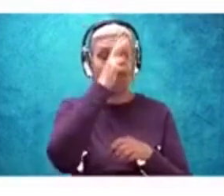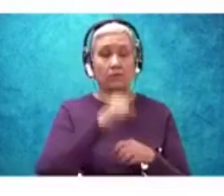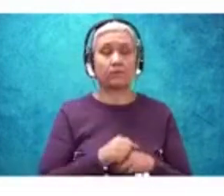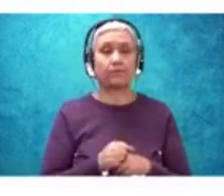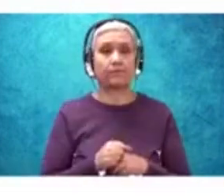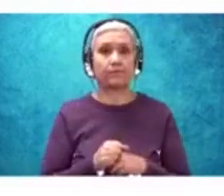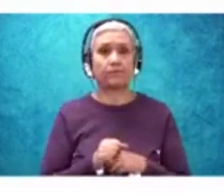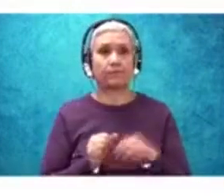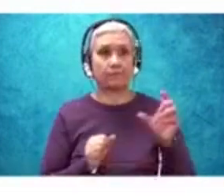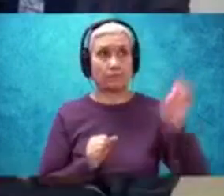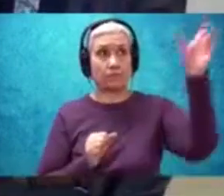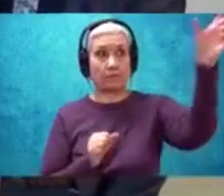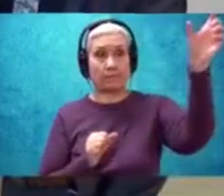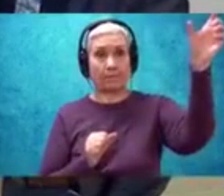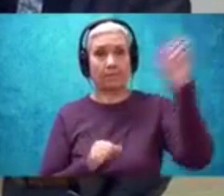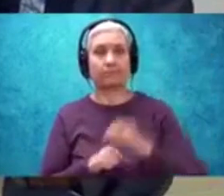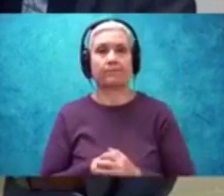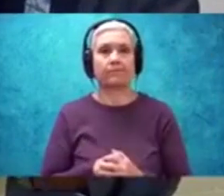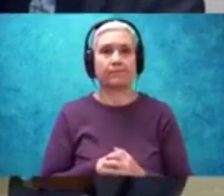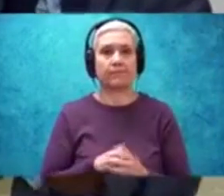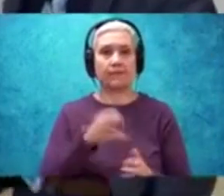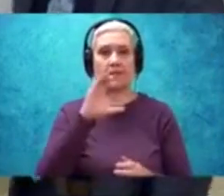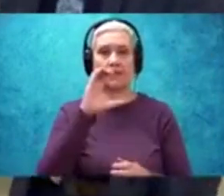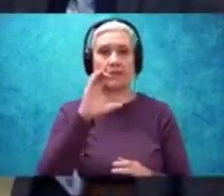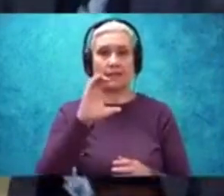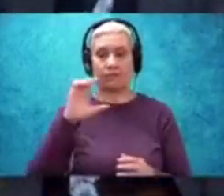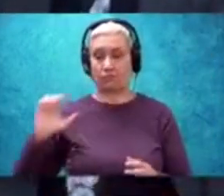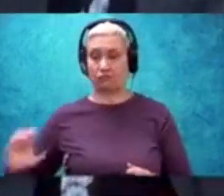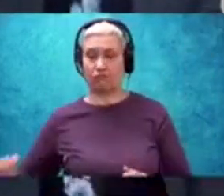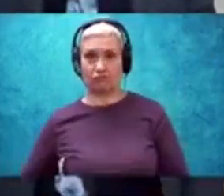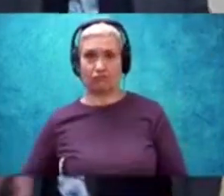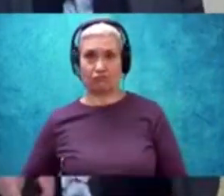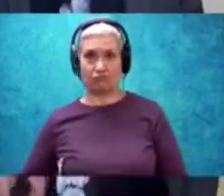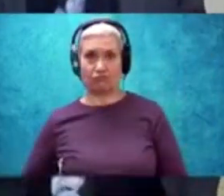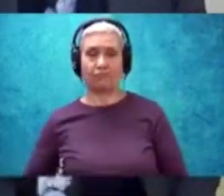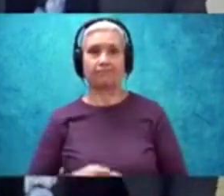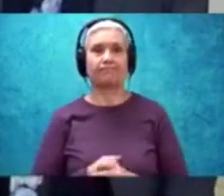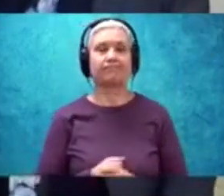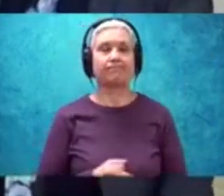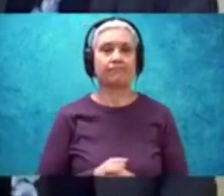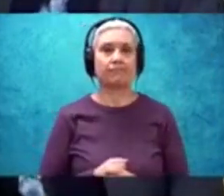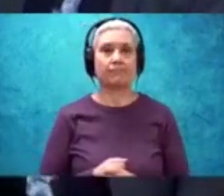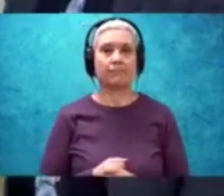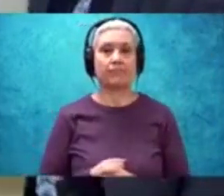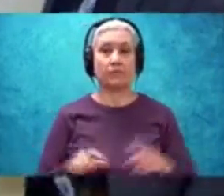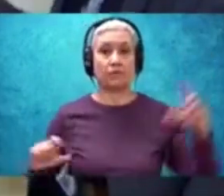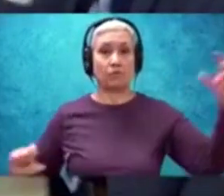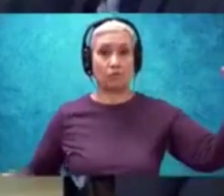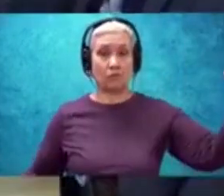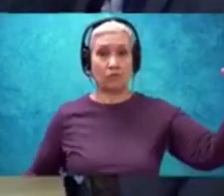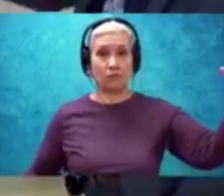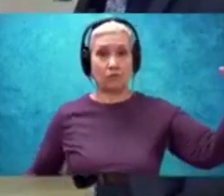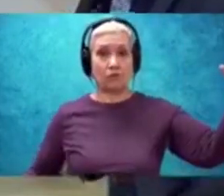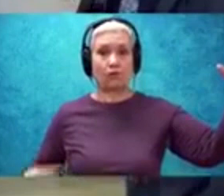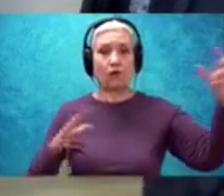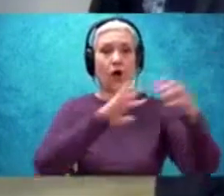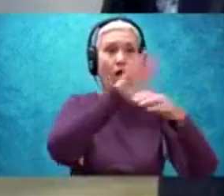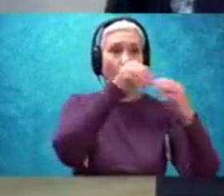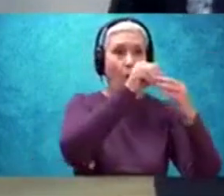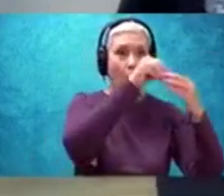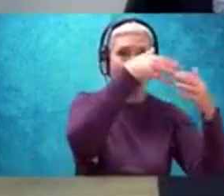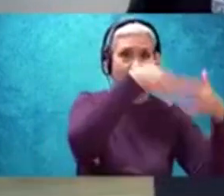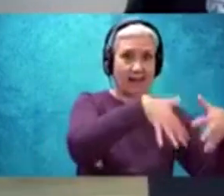x squared term is in the top left, that c value in the bottom right corners respectively. Once we have that, we're going to list all of the